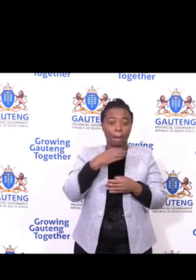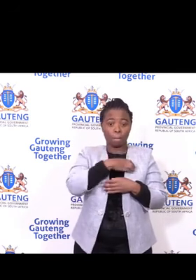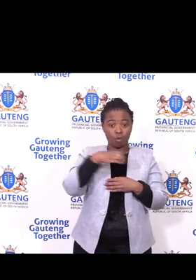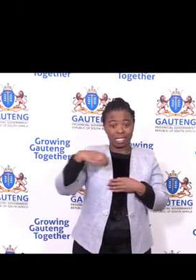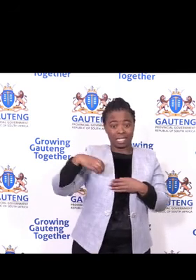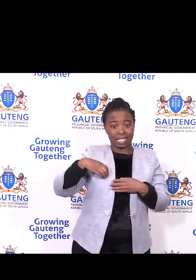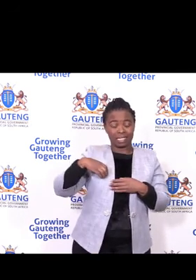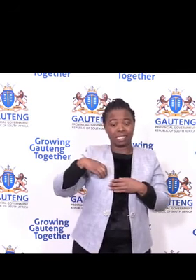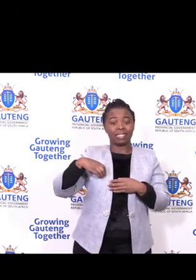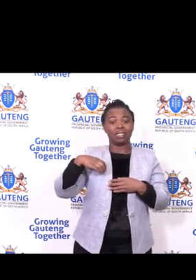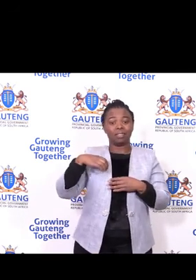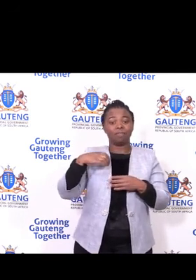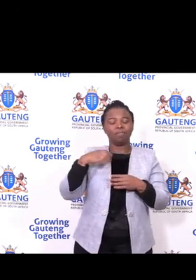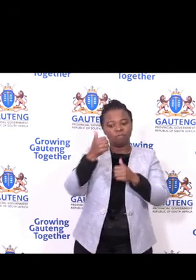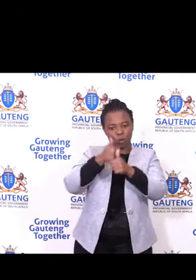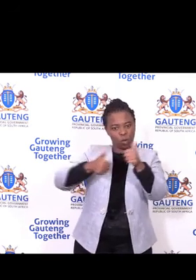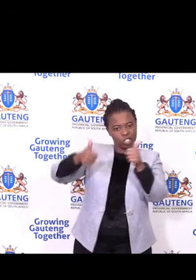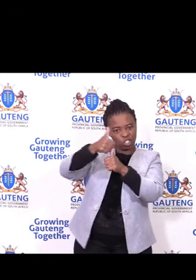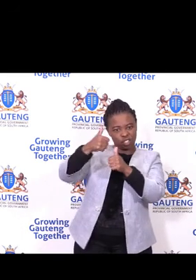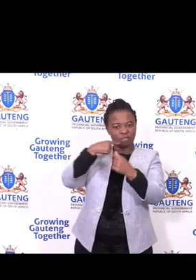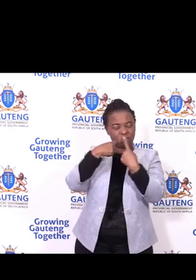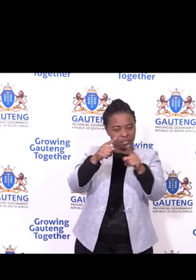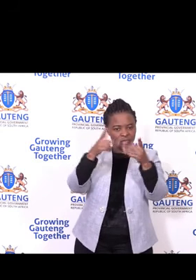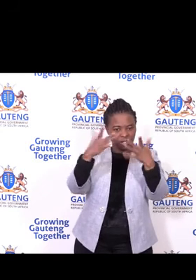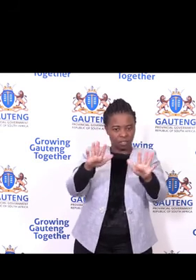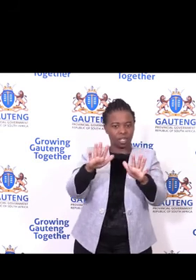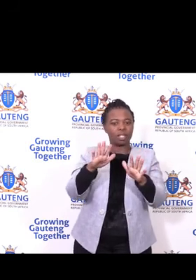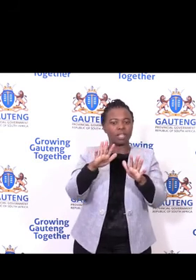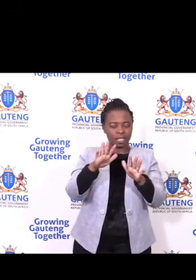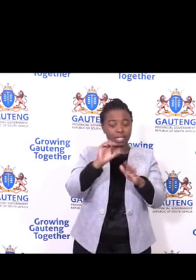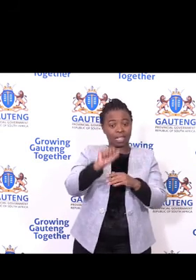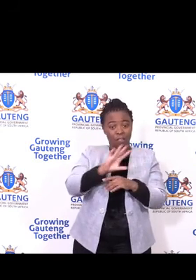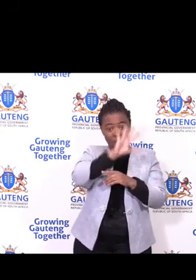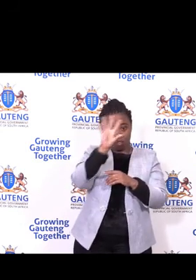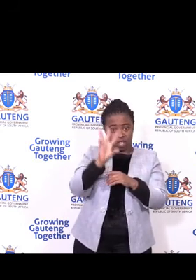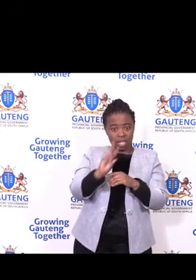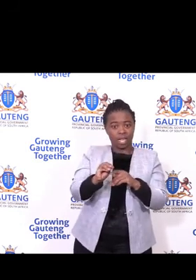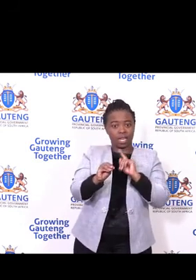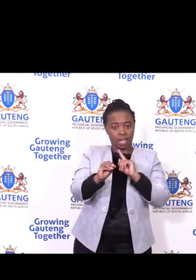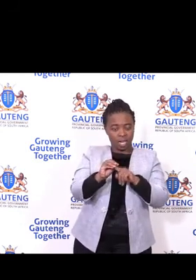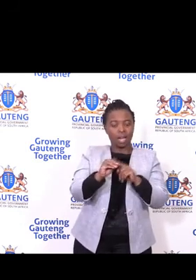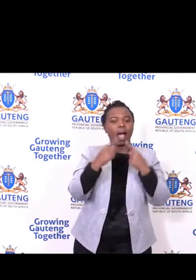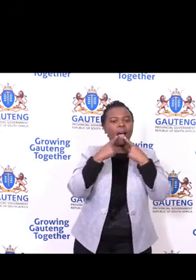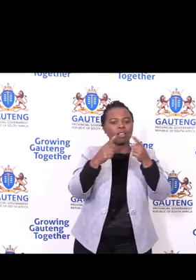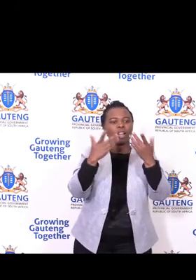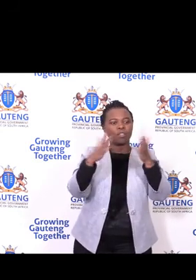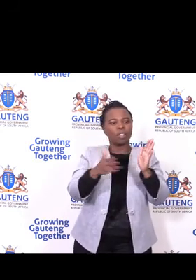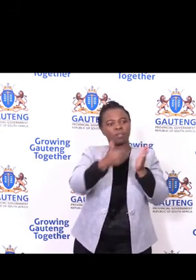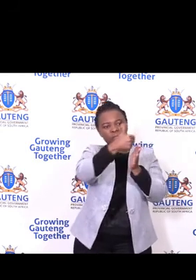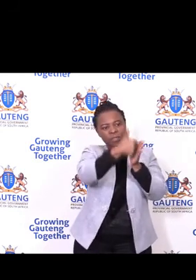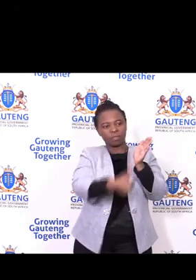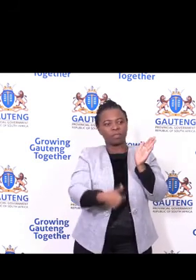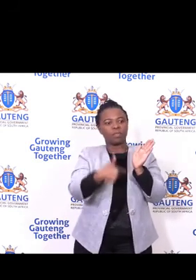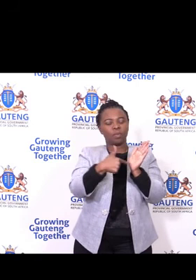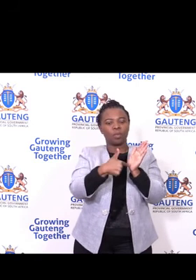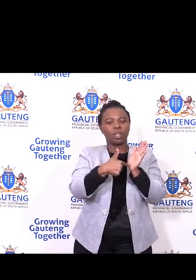State President, the Commander-in-Chief of the Forces of the Republic of South Africa, who announced how we're going to strengthen